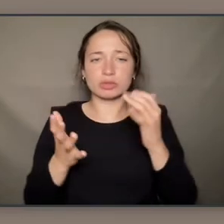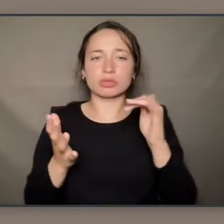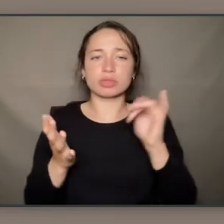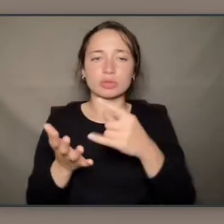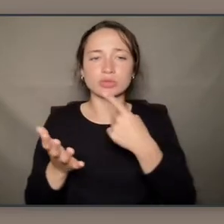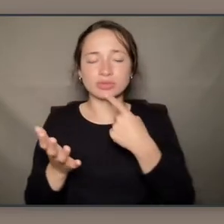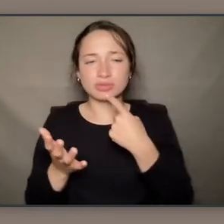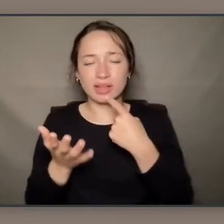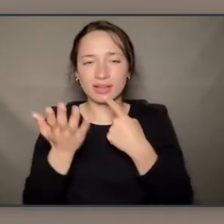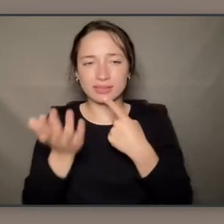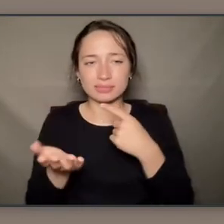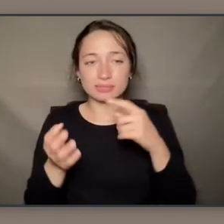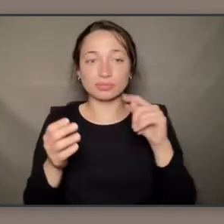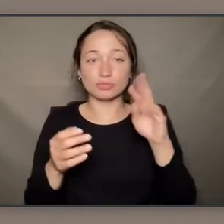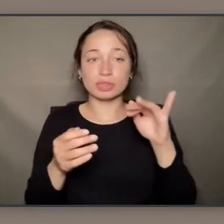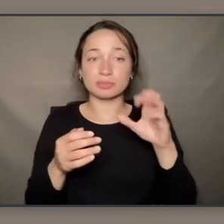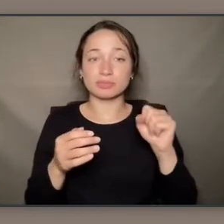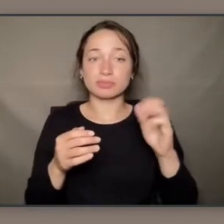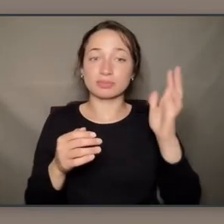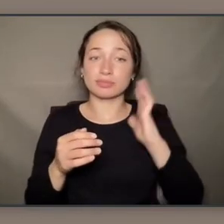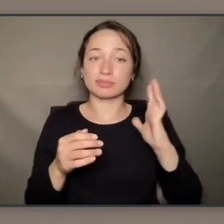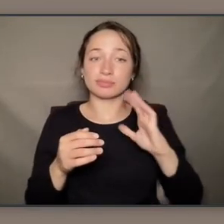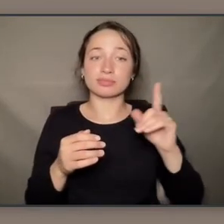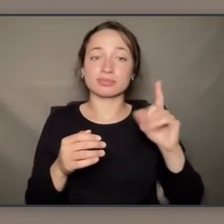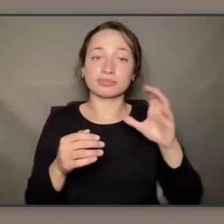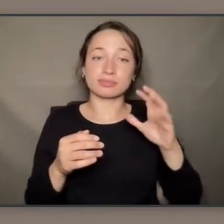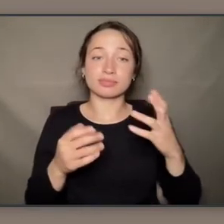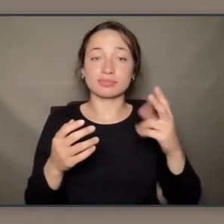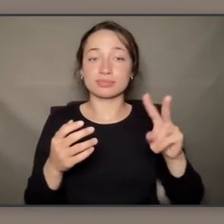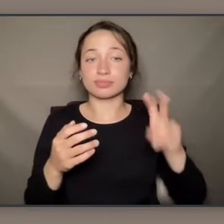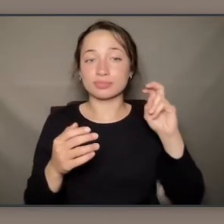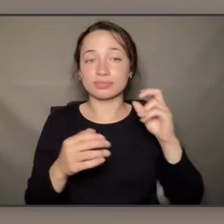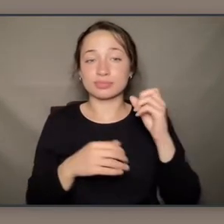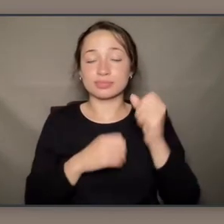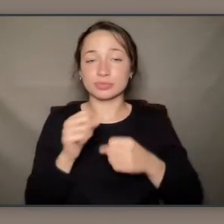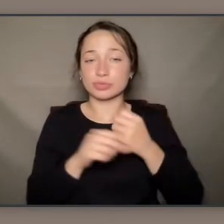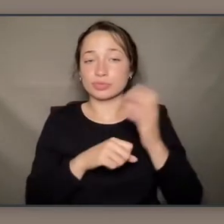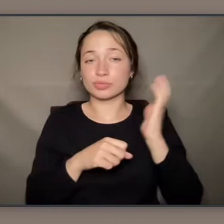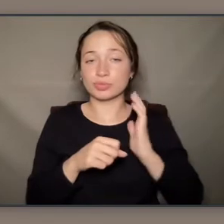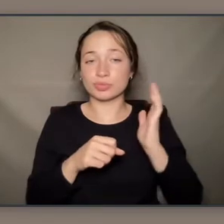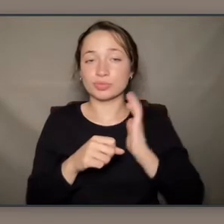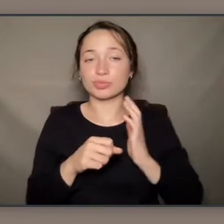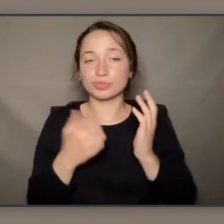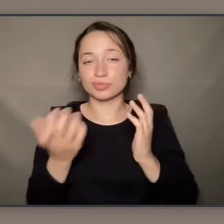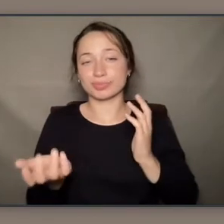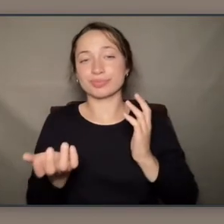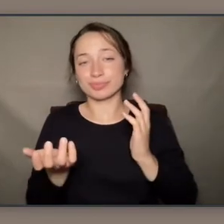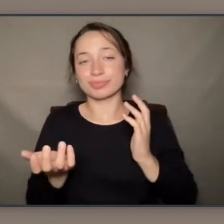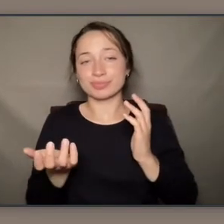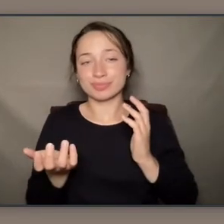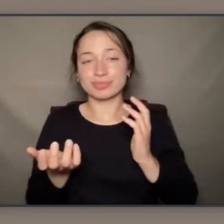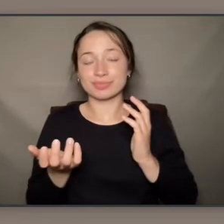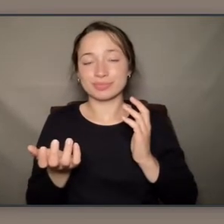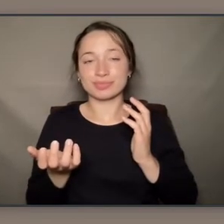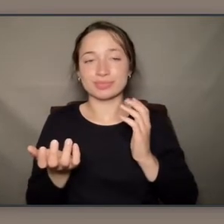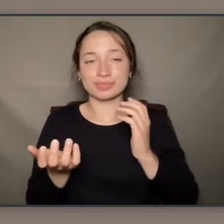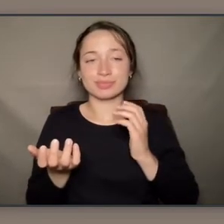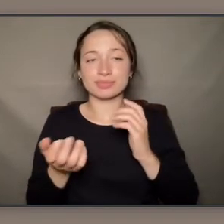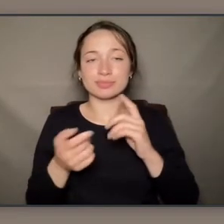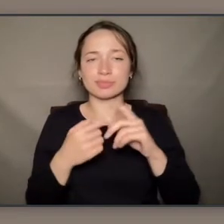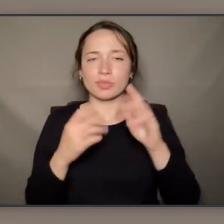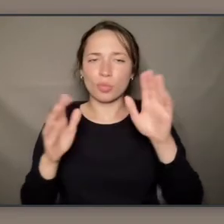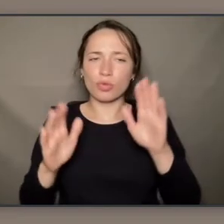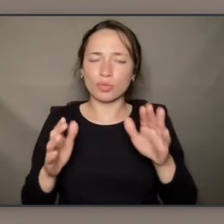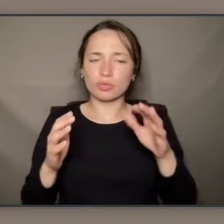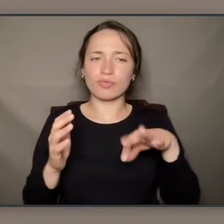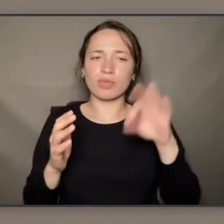that, like you just said, didn't put the tribes just back 100 or even 200 years. I mean, it's